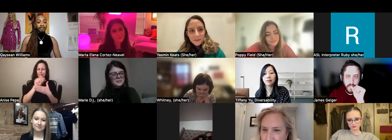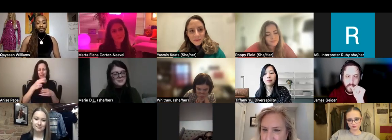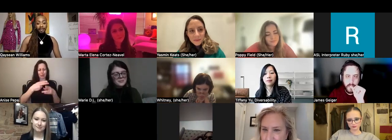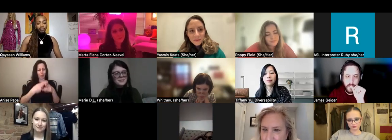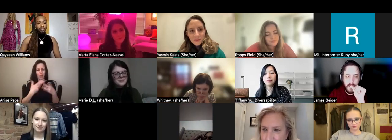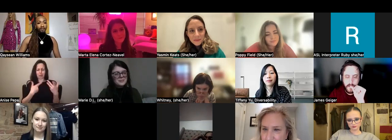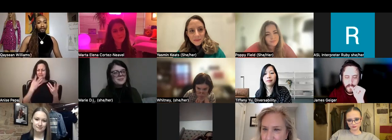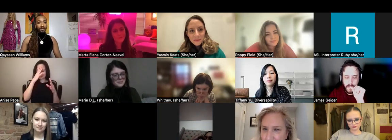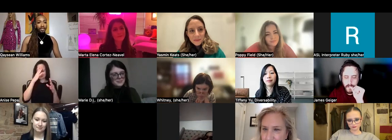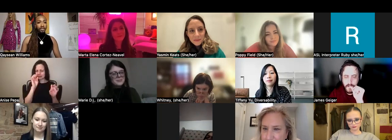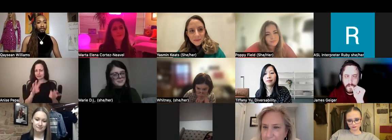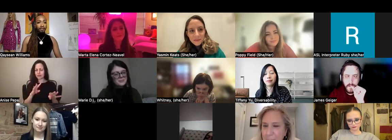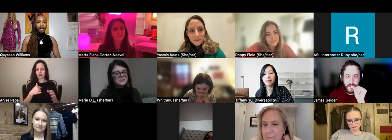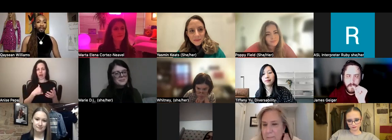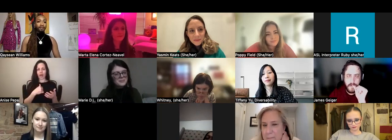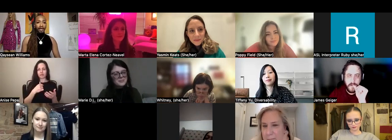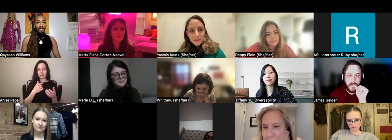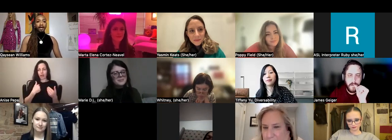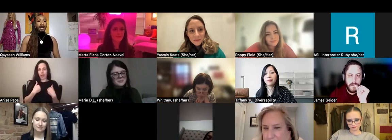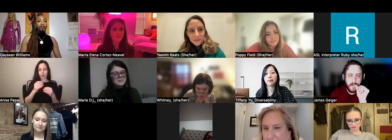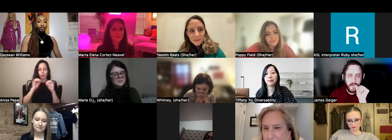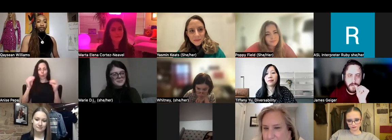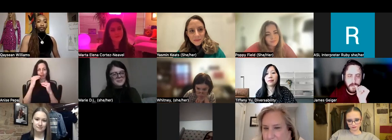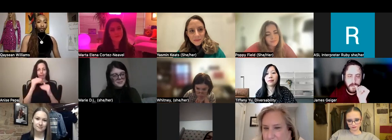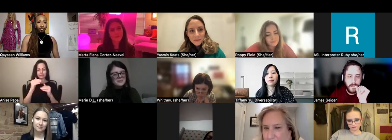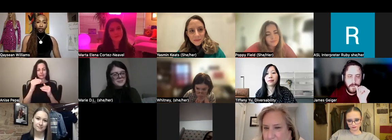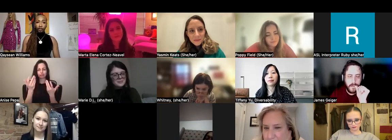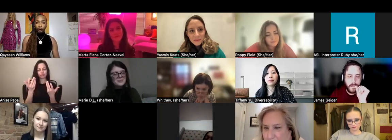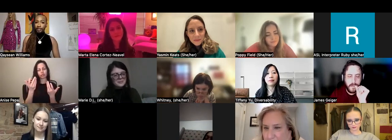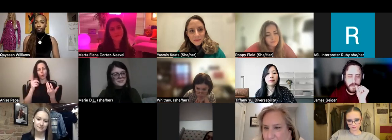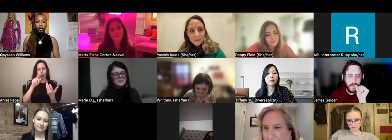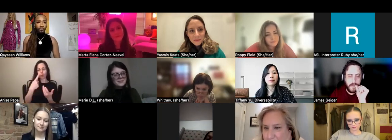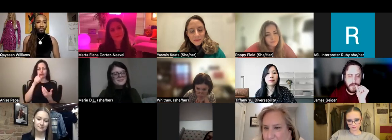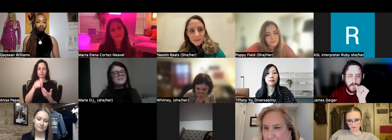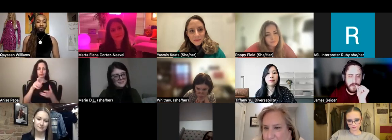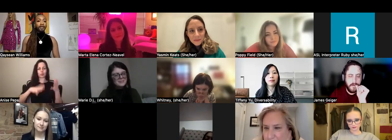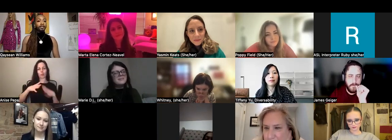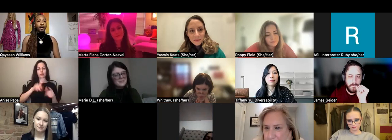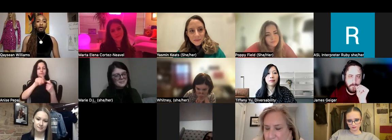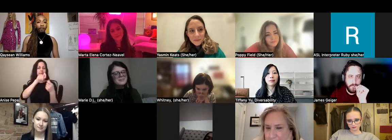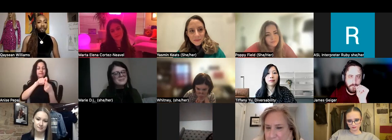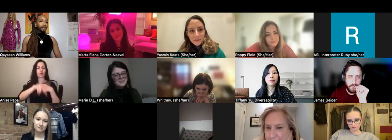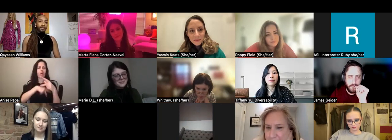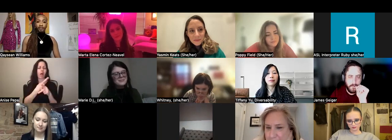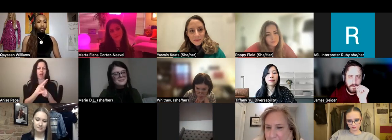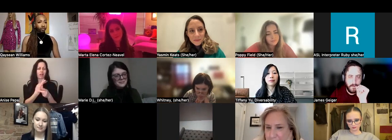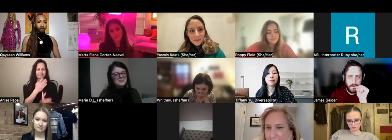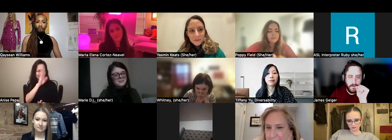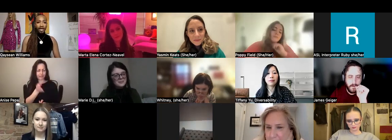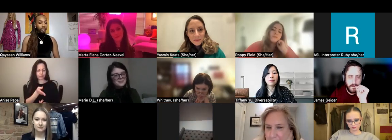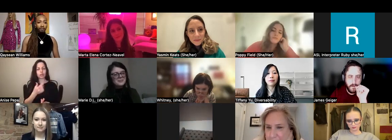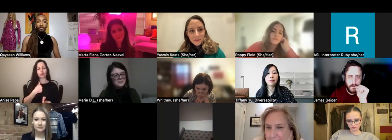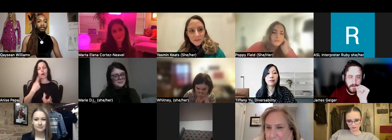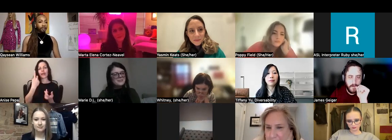didn't necessarily have a limitation in my mind that I was only supposed to wear a certain type of garment. So I always looked at the